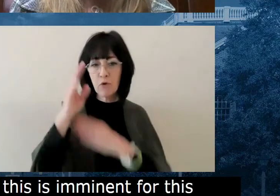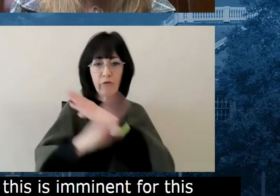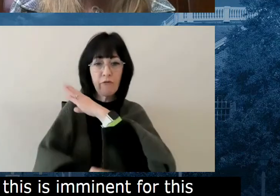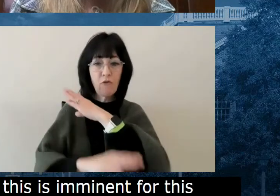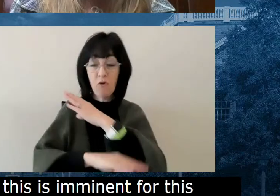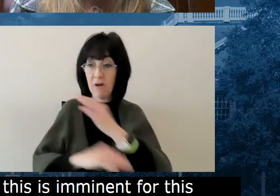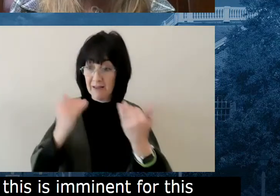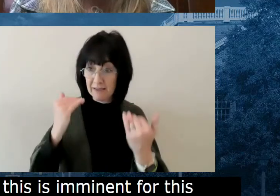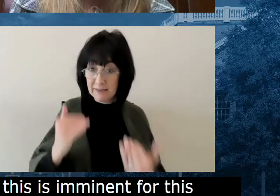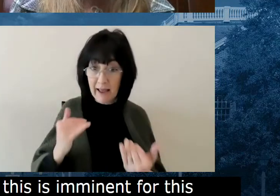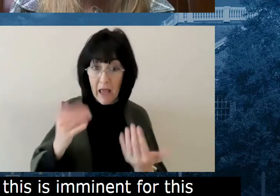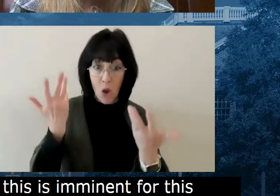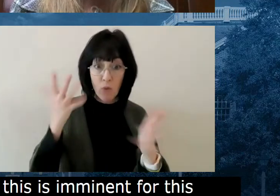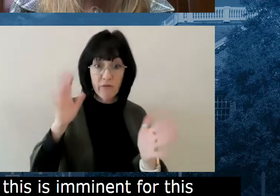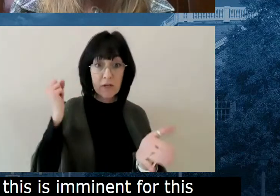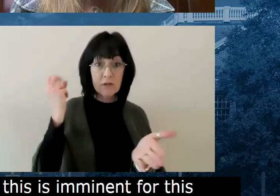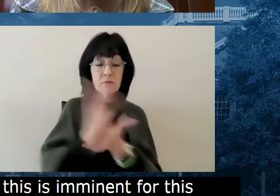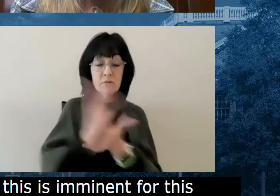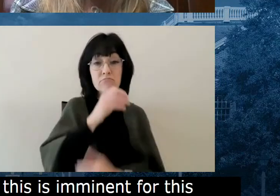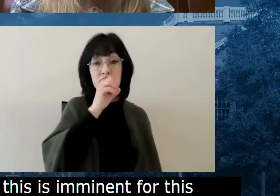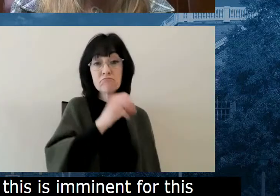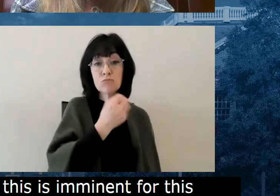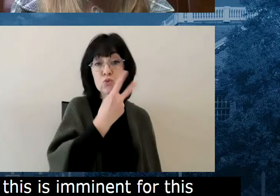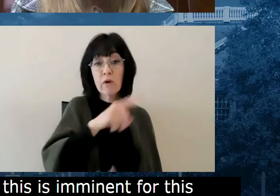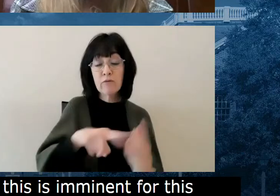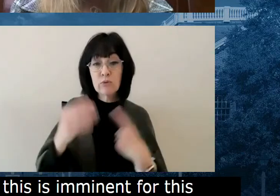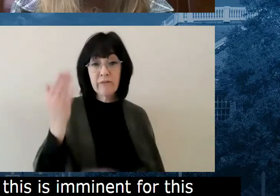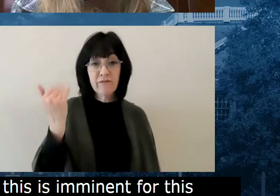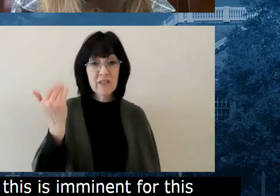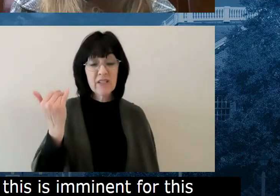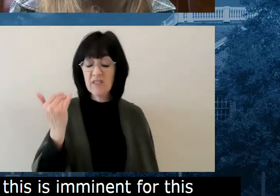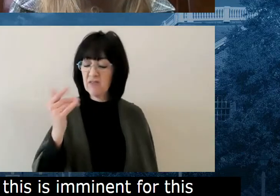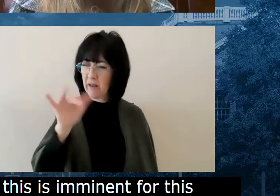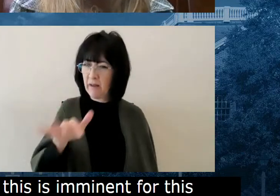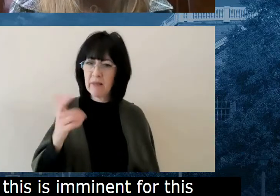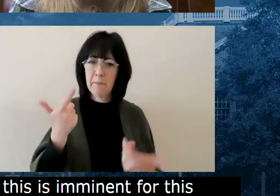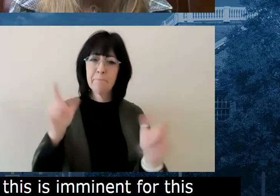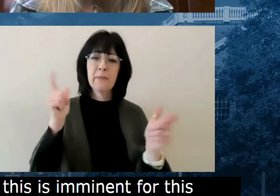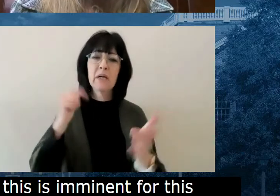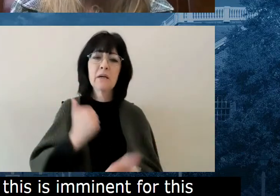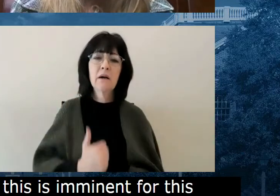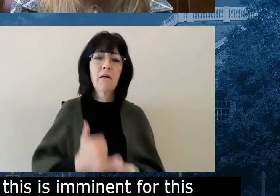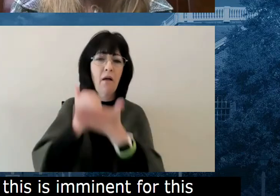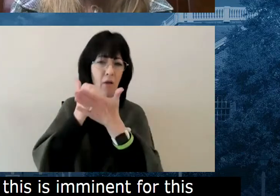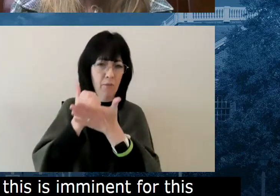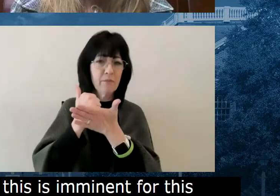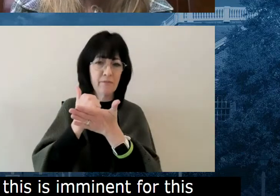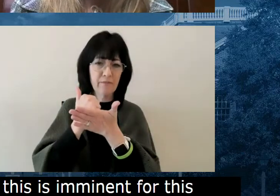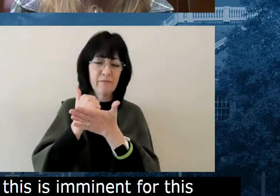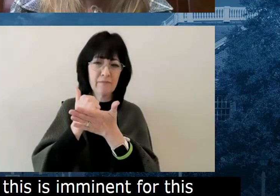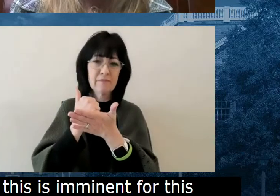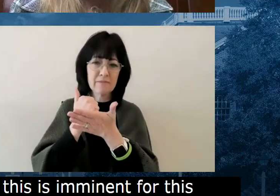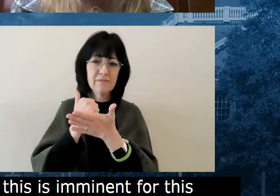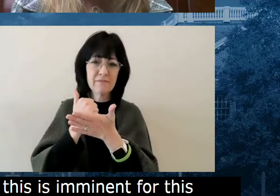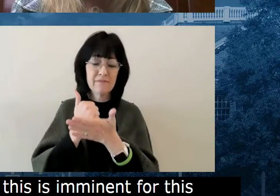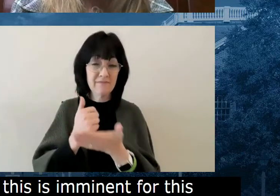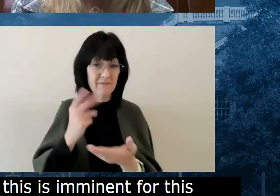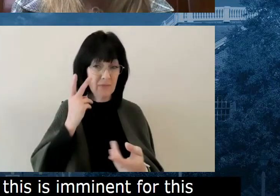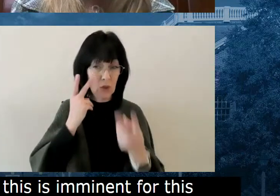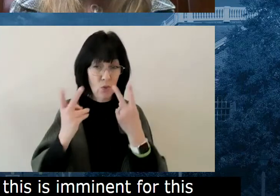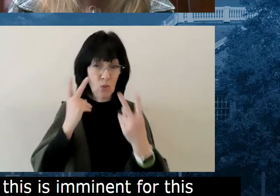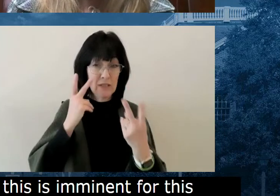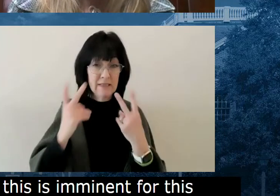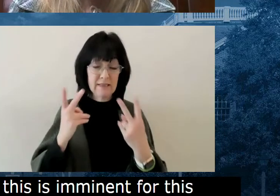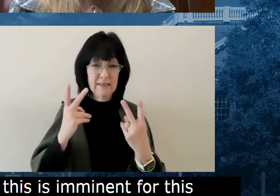to get as many of these kids fully vaccinated is going to be huge. When we look at infection rate and infection